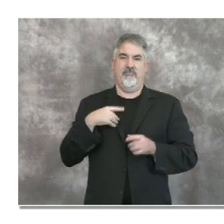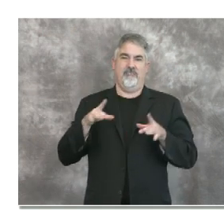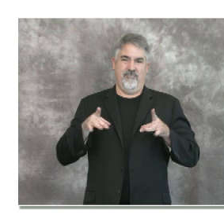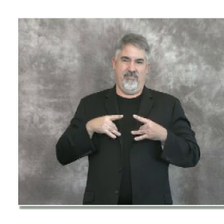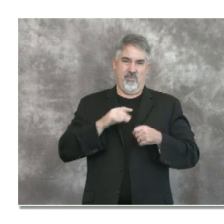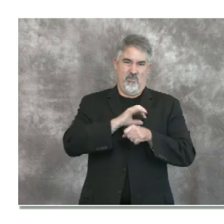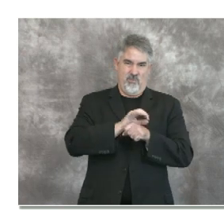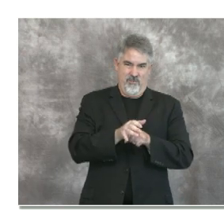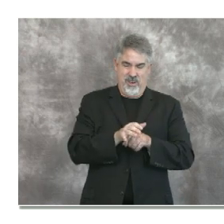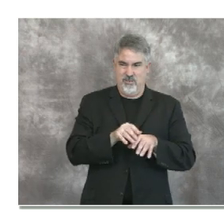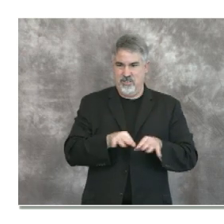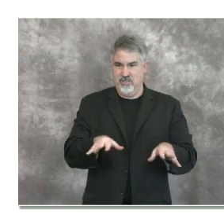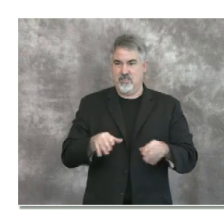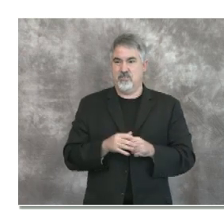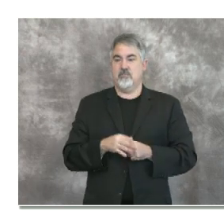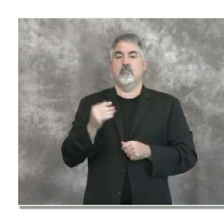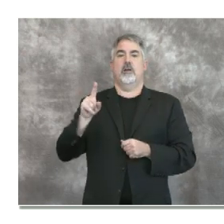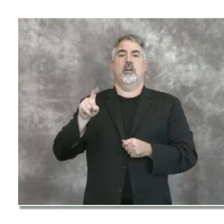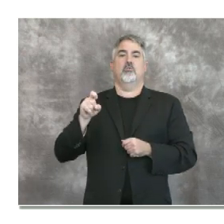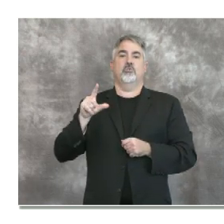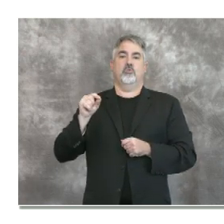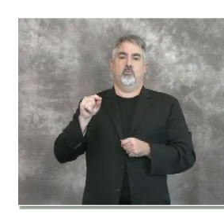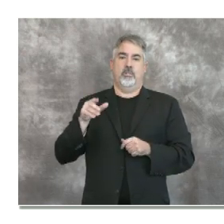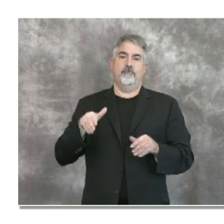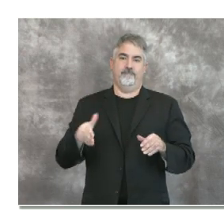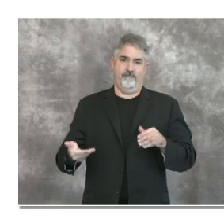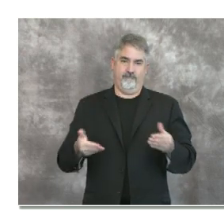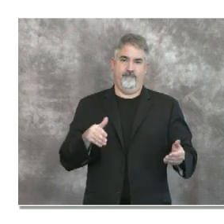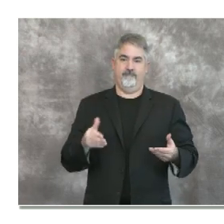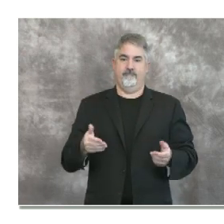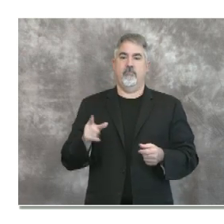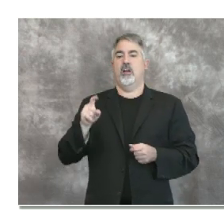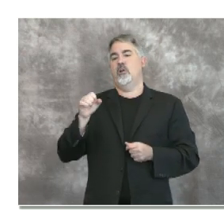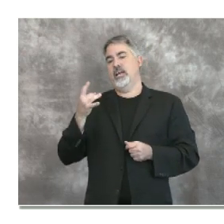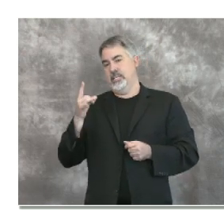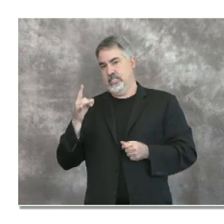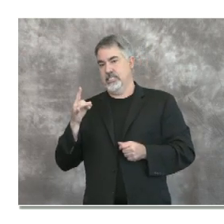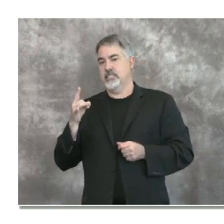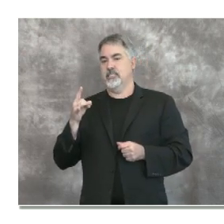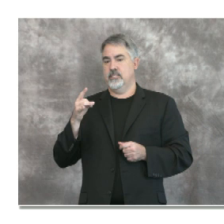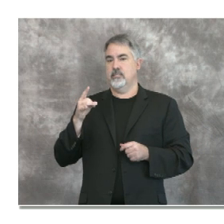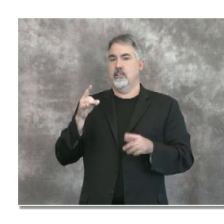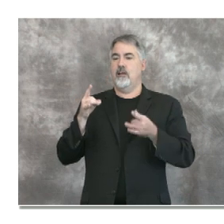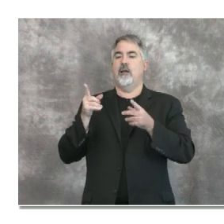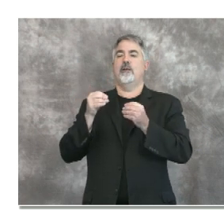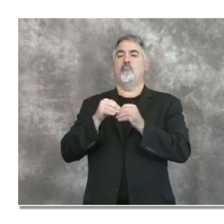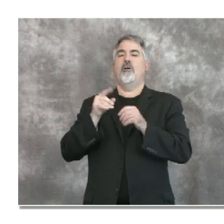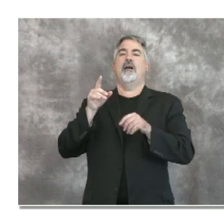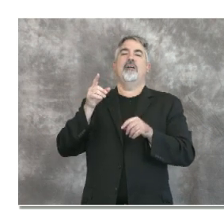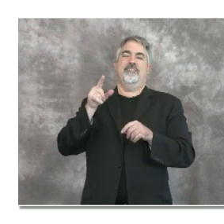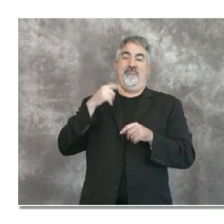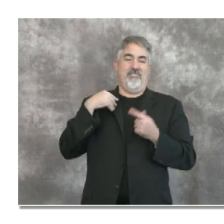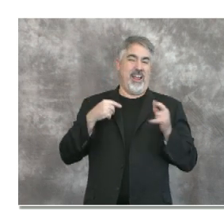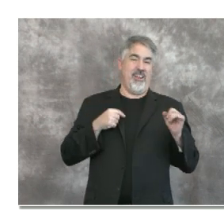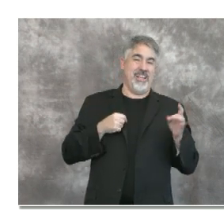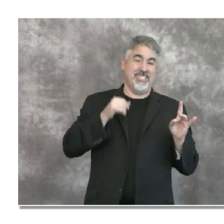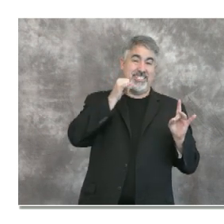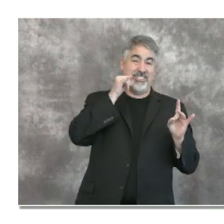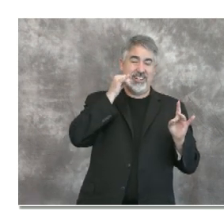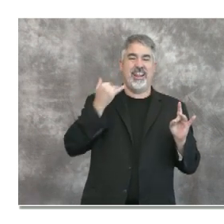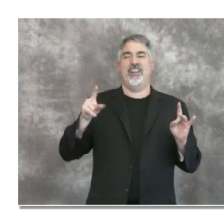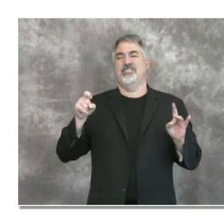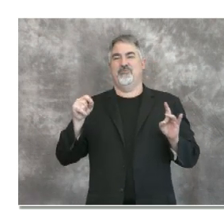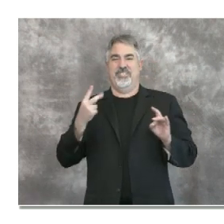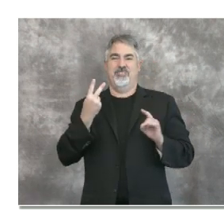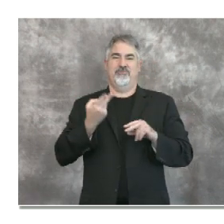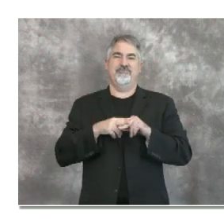3,432 cases, which is 118 more cases than yesterday, as well as 120 deaths, which is 2 more